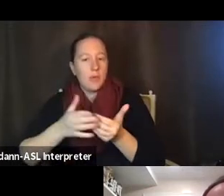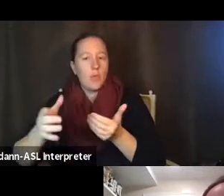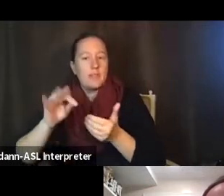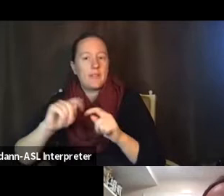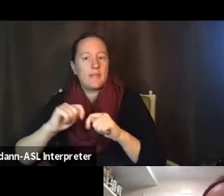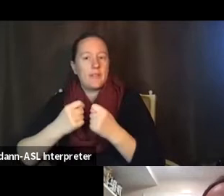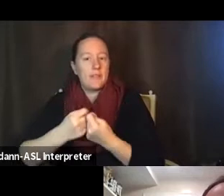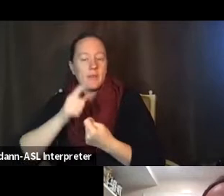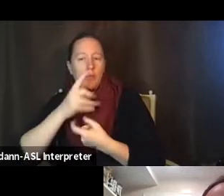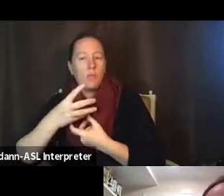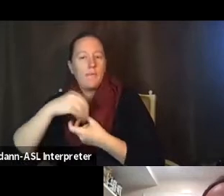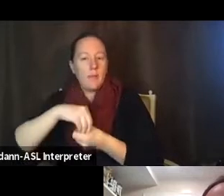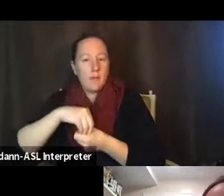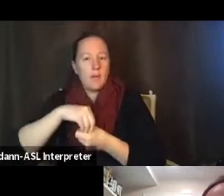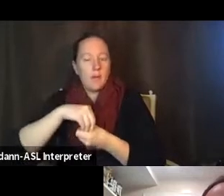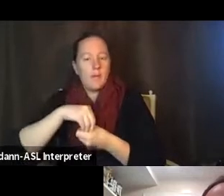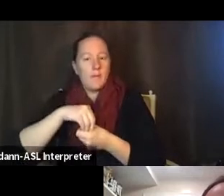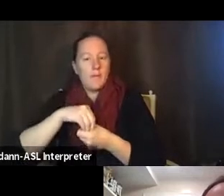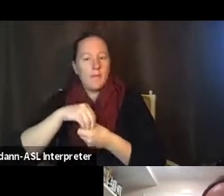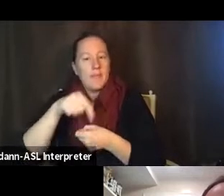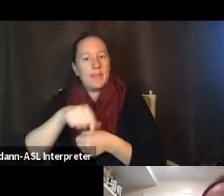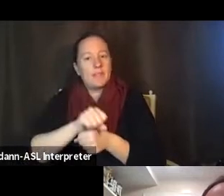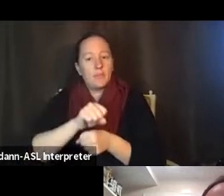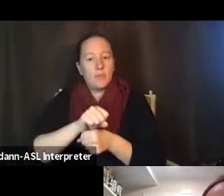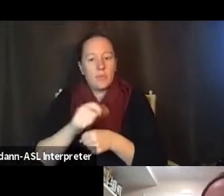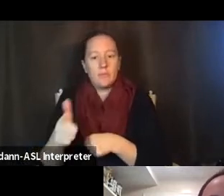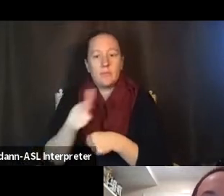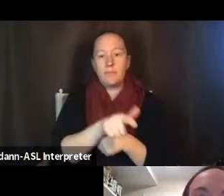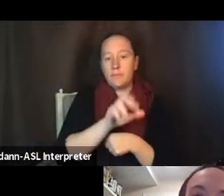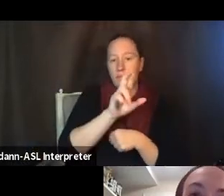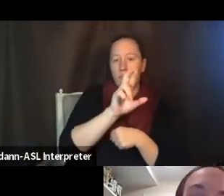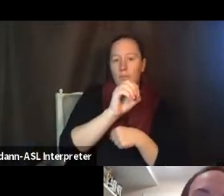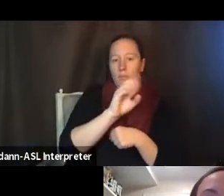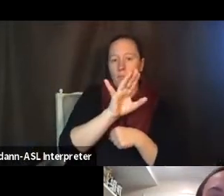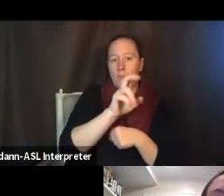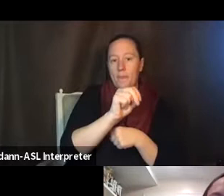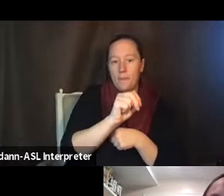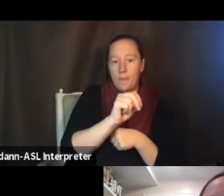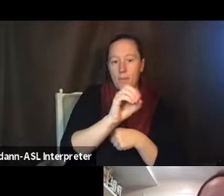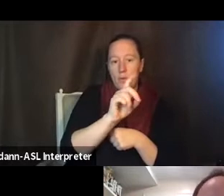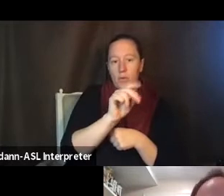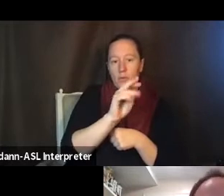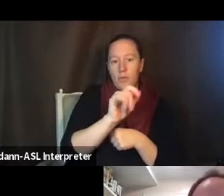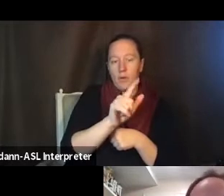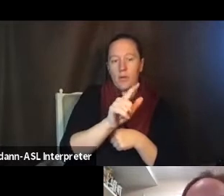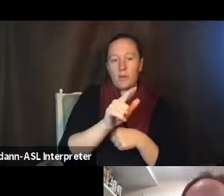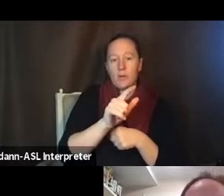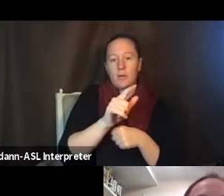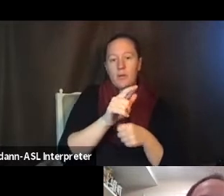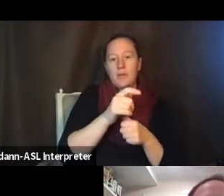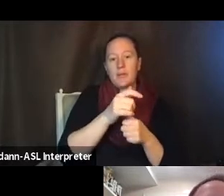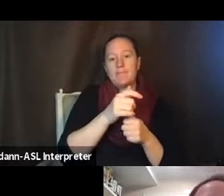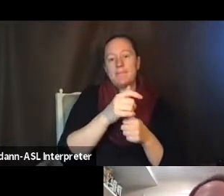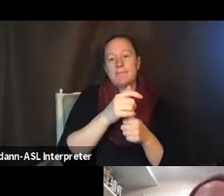that was really instrumental to getting the work done. And Robin? Hi, everyone. I'm Robin Odendahl. I'm a senior associate with